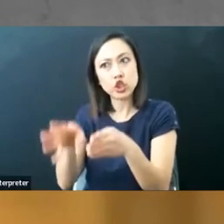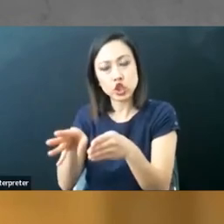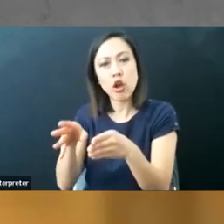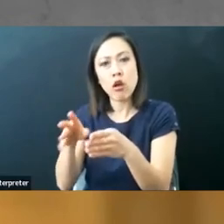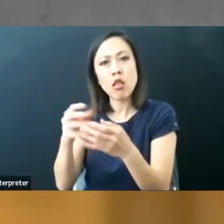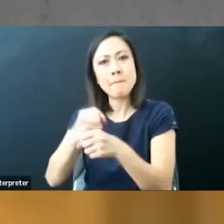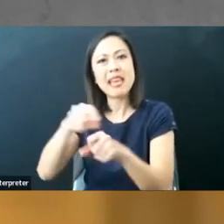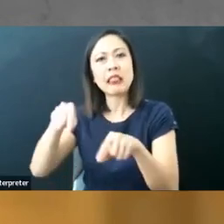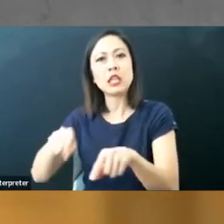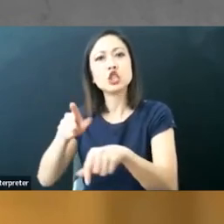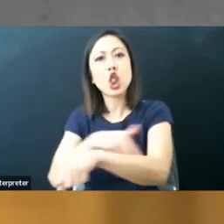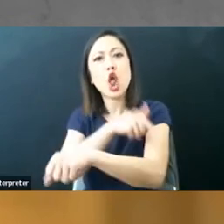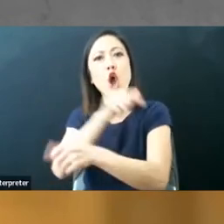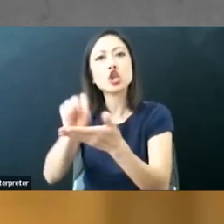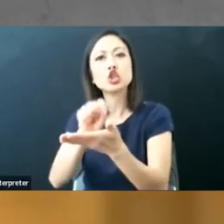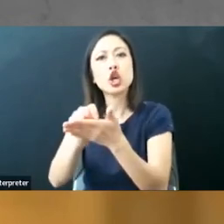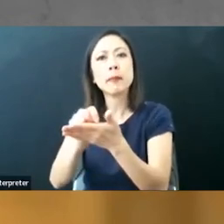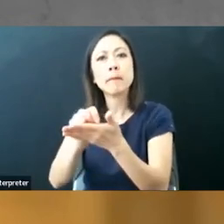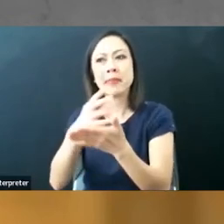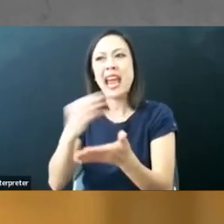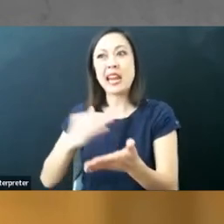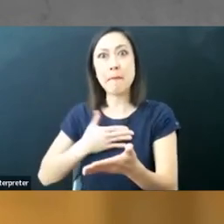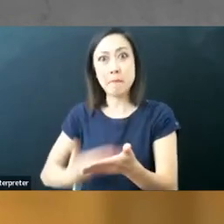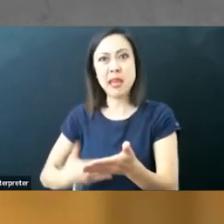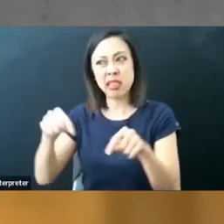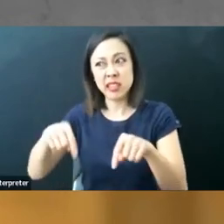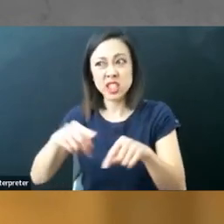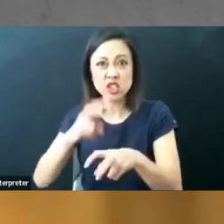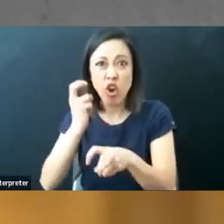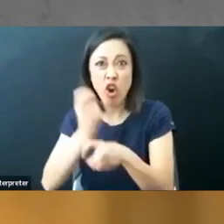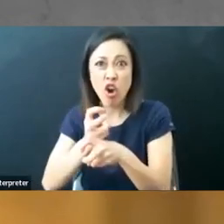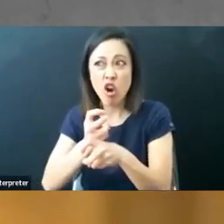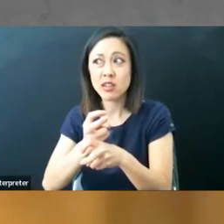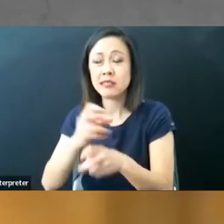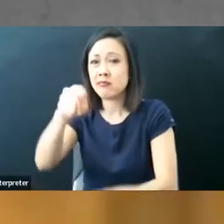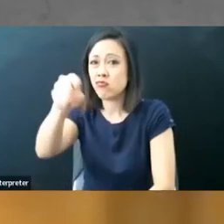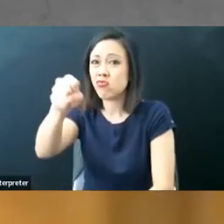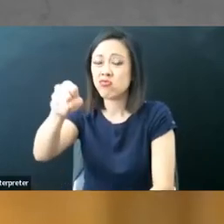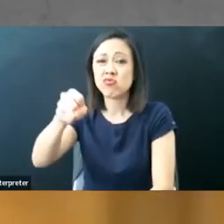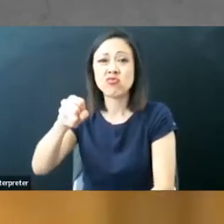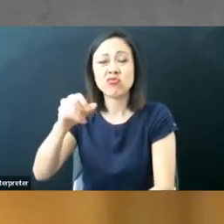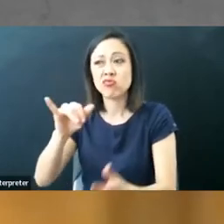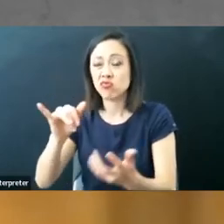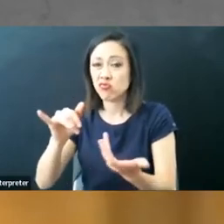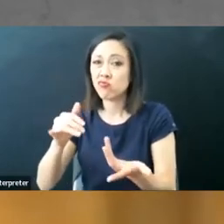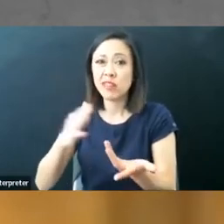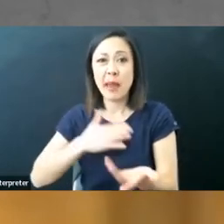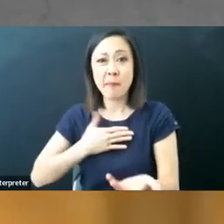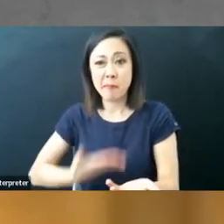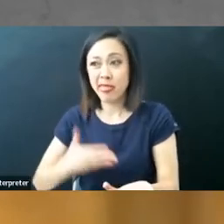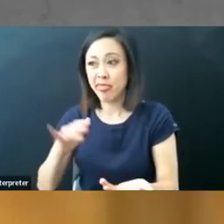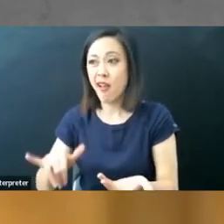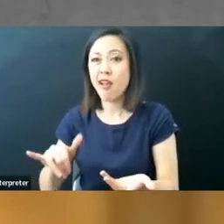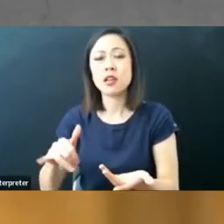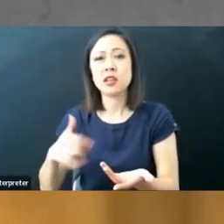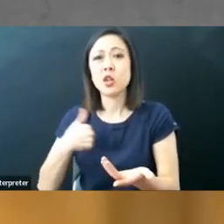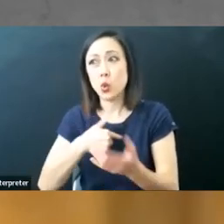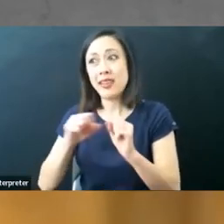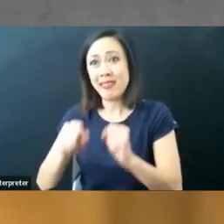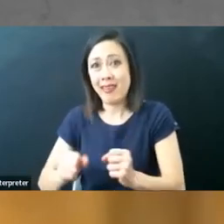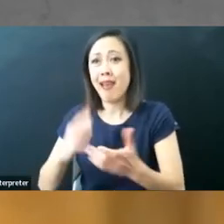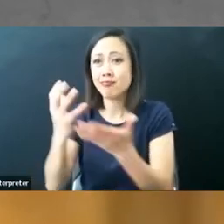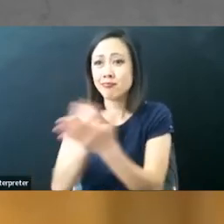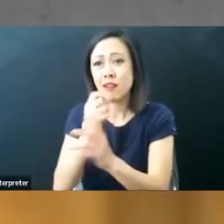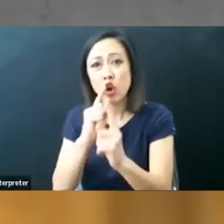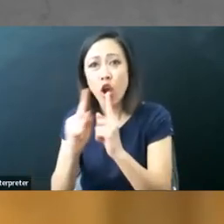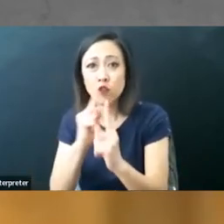say, admit to yourself, this is historic, it is hard. We can have the conversation, we can get to the other side. So